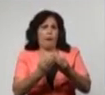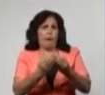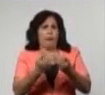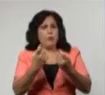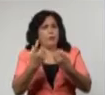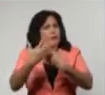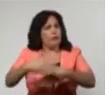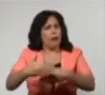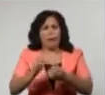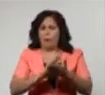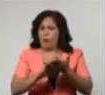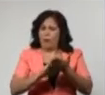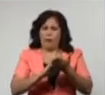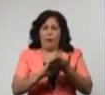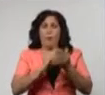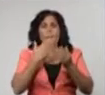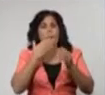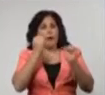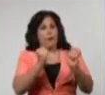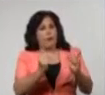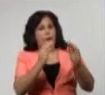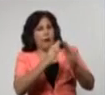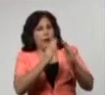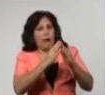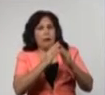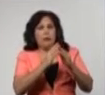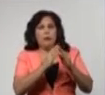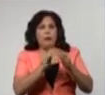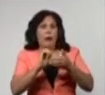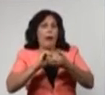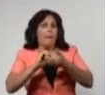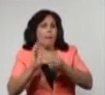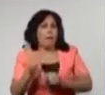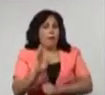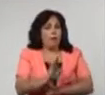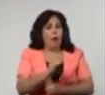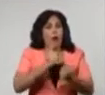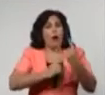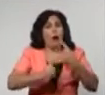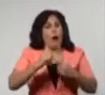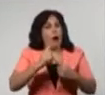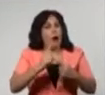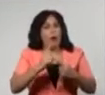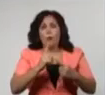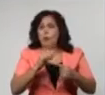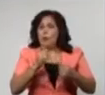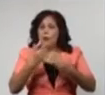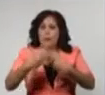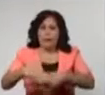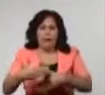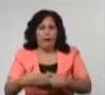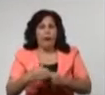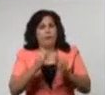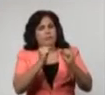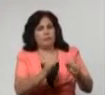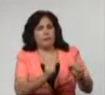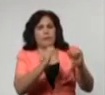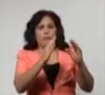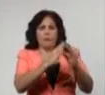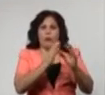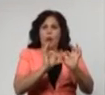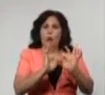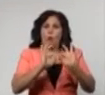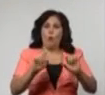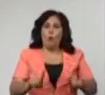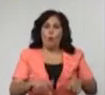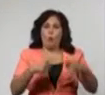without traveling long distances. We advise you also while you celebrate to